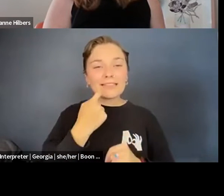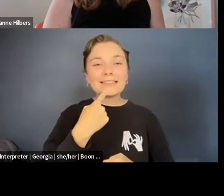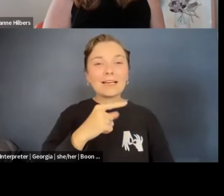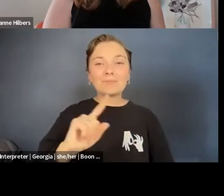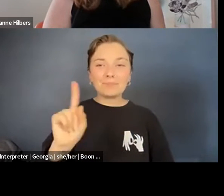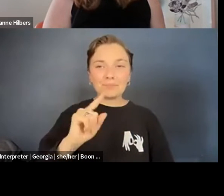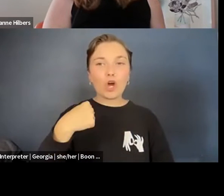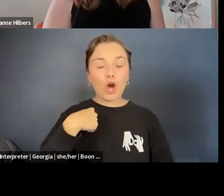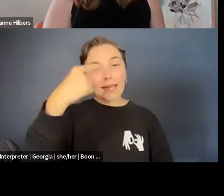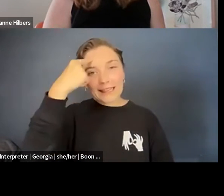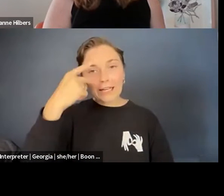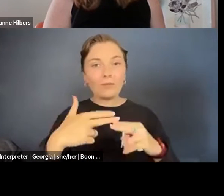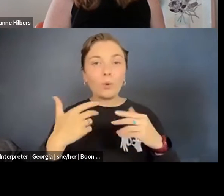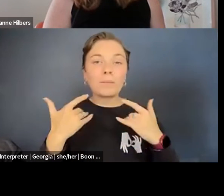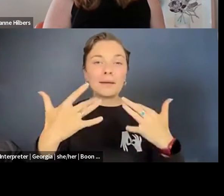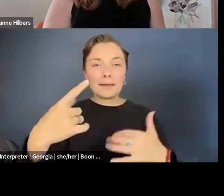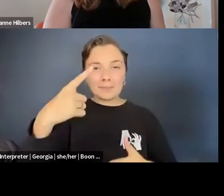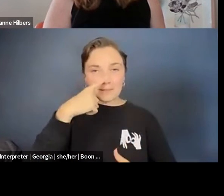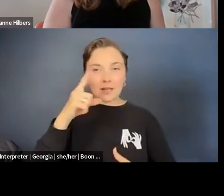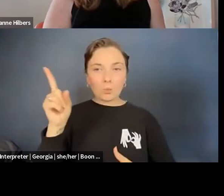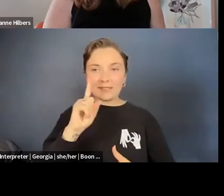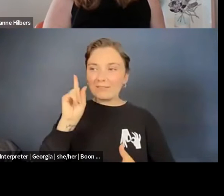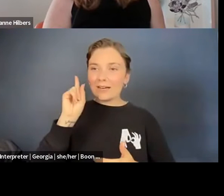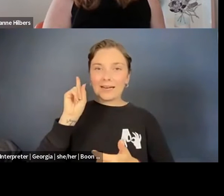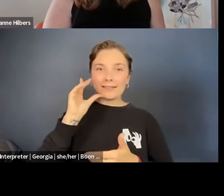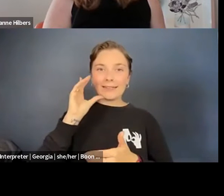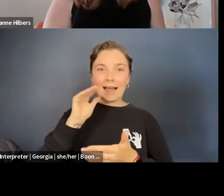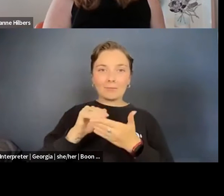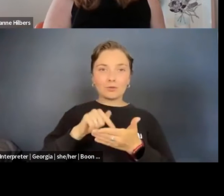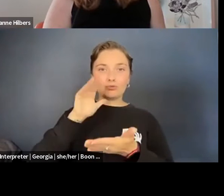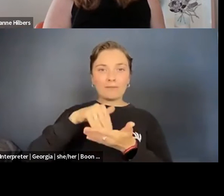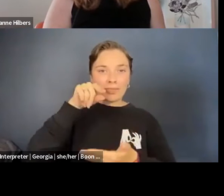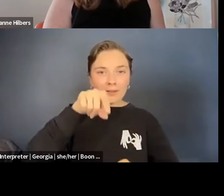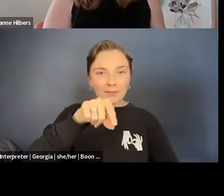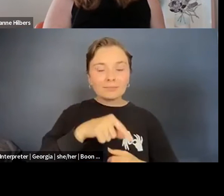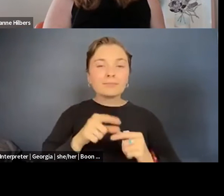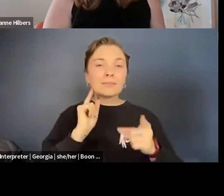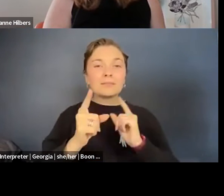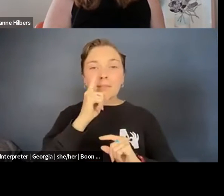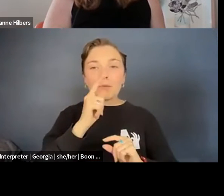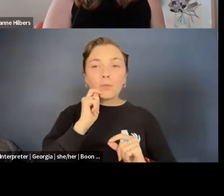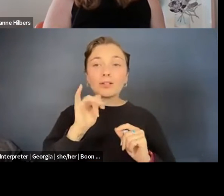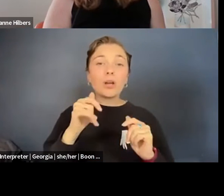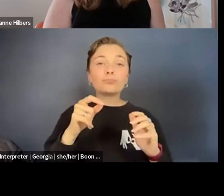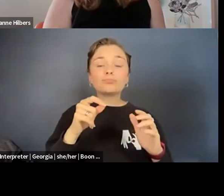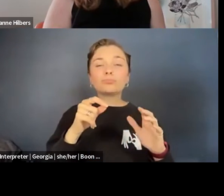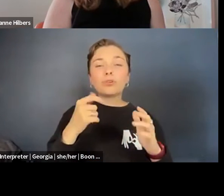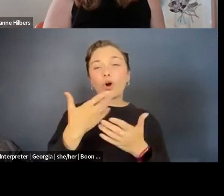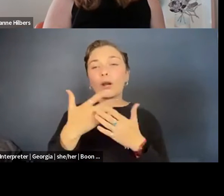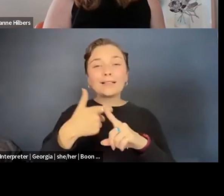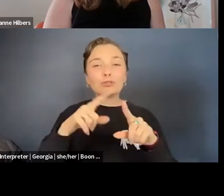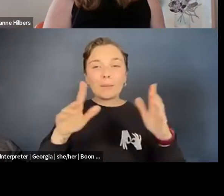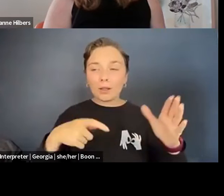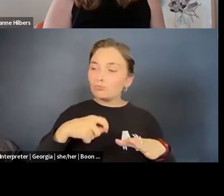think for many people, it's whatever gets you there. So sometimes people will be doodling at the kitchen table while